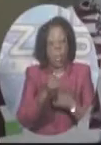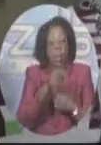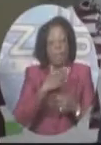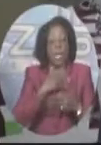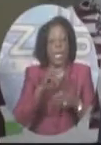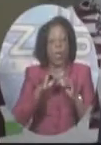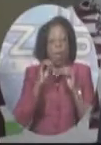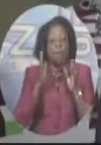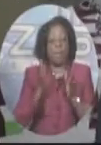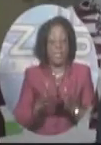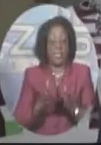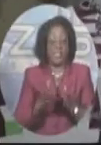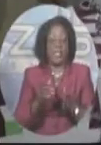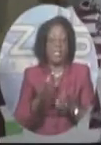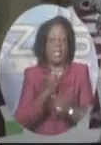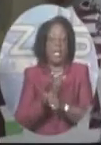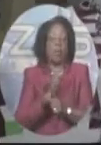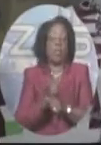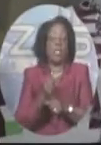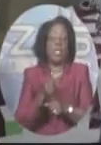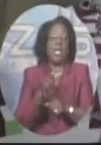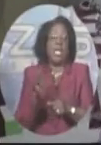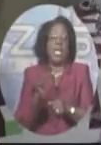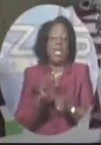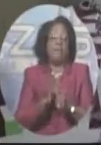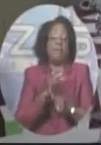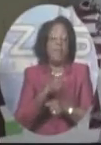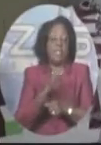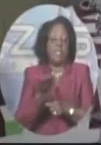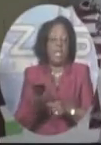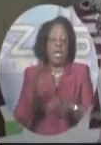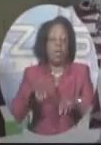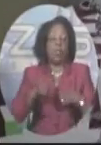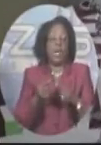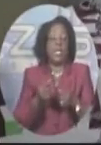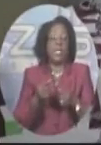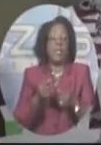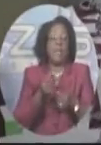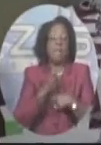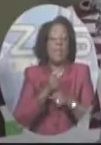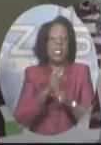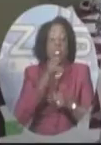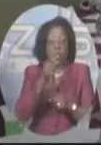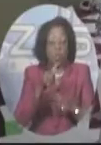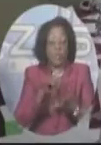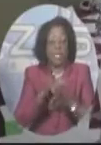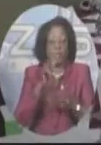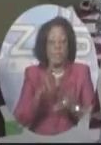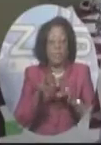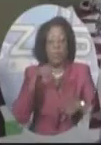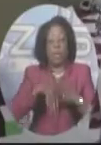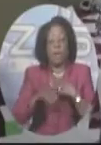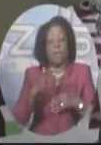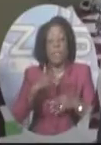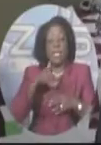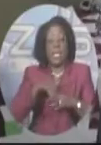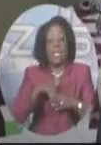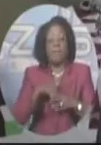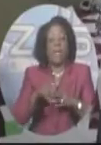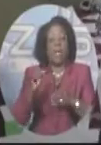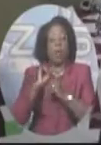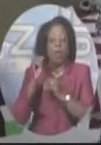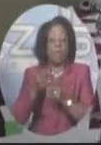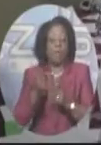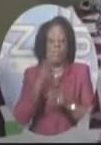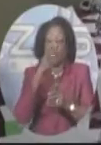I work out of every day? How do I ensure that the folks who are coming to my office, perhaps to receive services, when they arrive, they